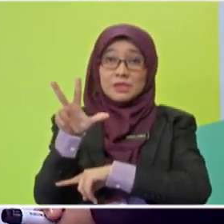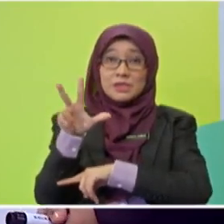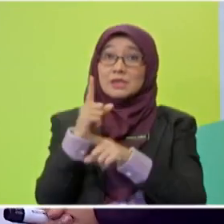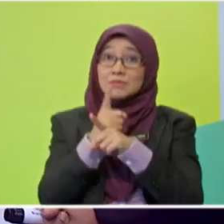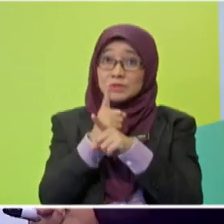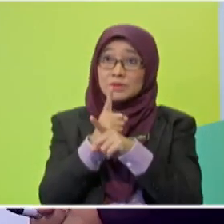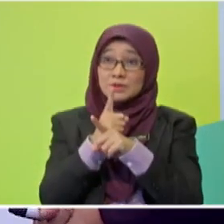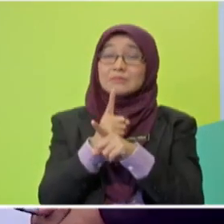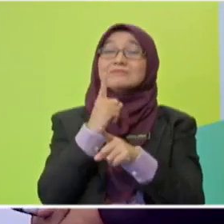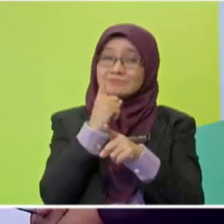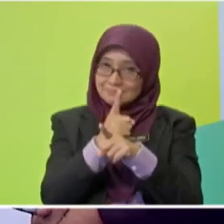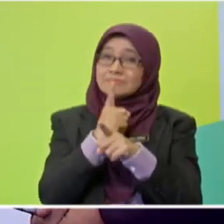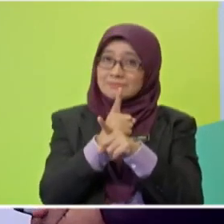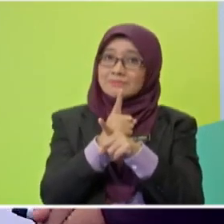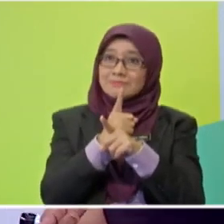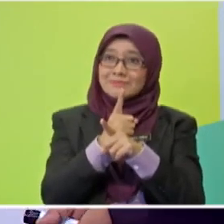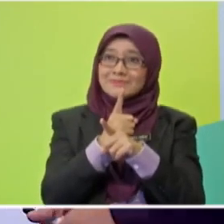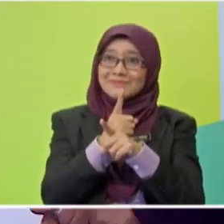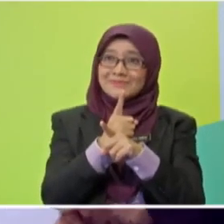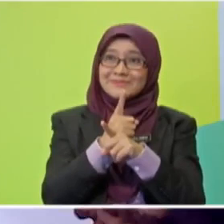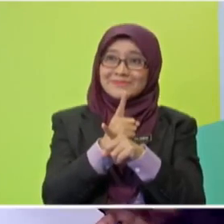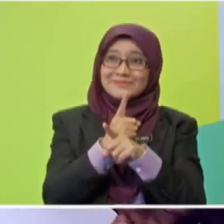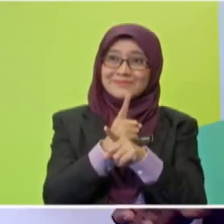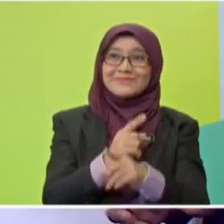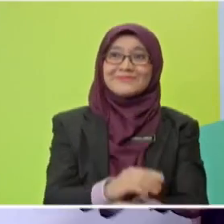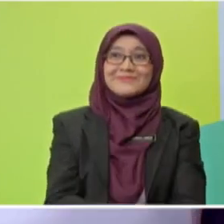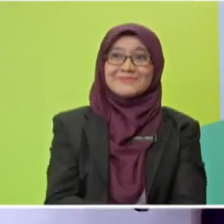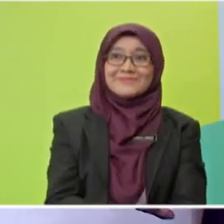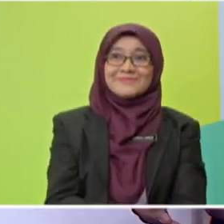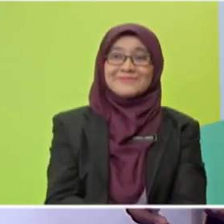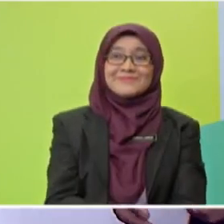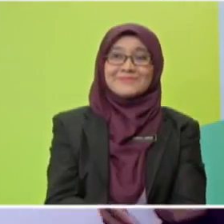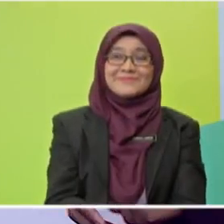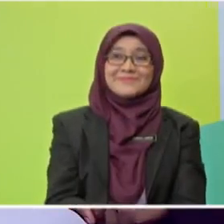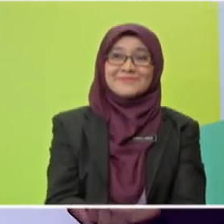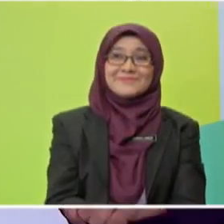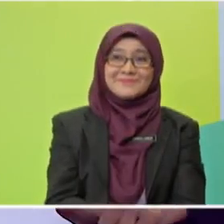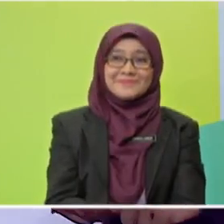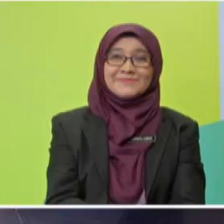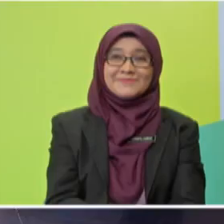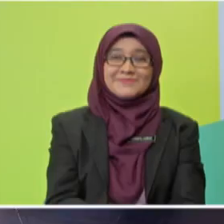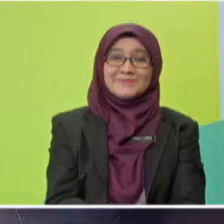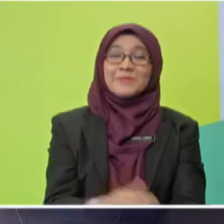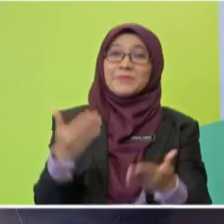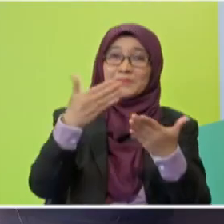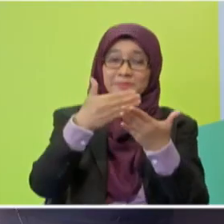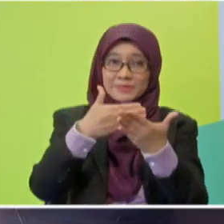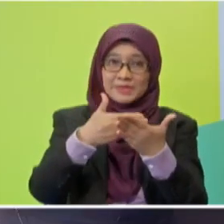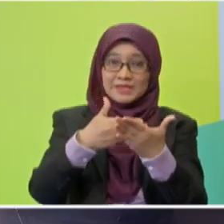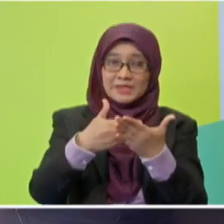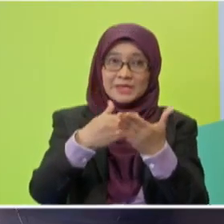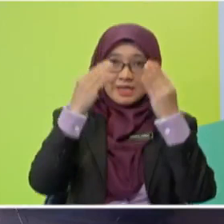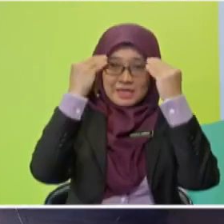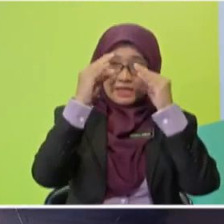104.3, that's the Yes, answer. it is right. Yes. Ah. Why? Okay, so I get a heart as well. Yes. Okay. So again, teacher would like to